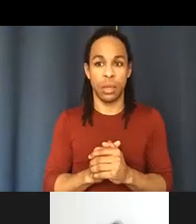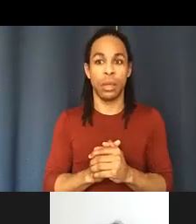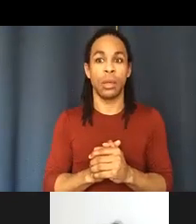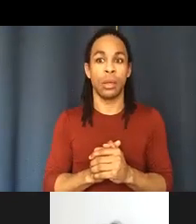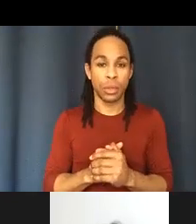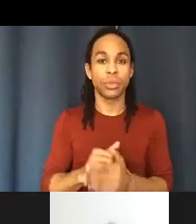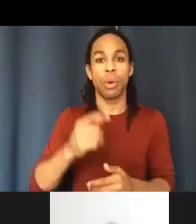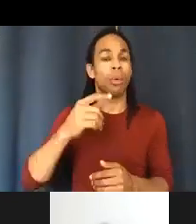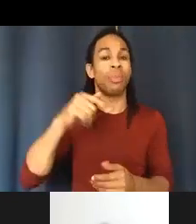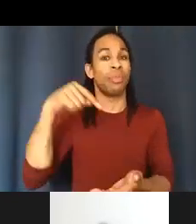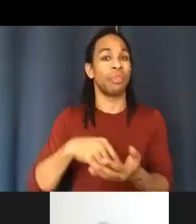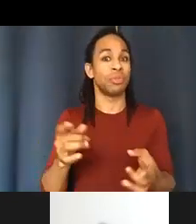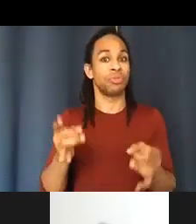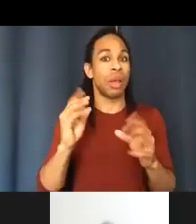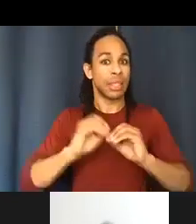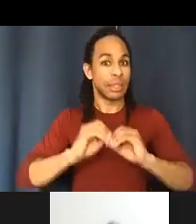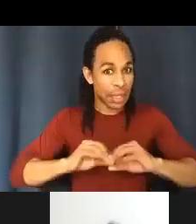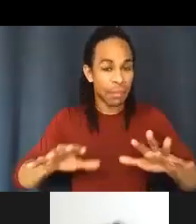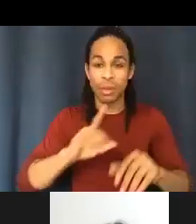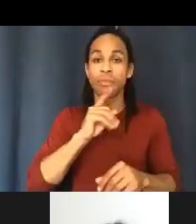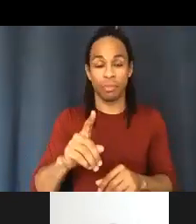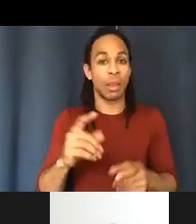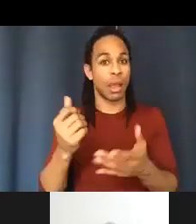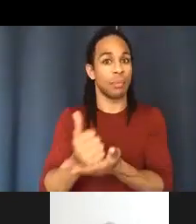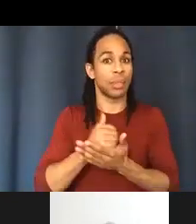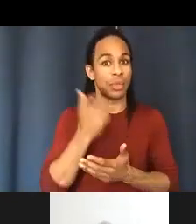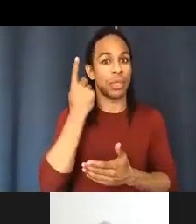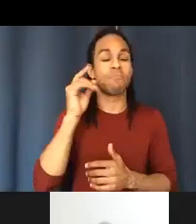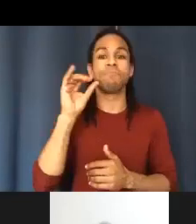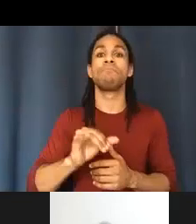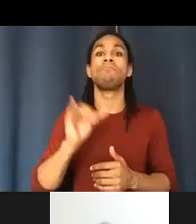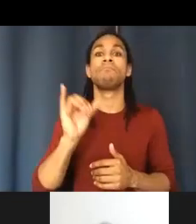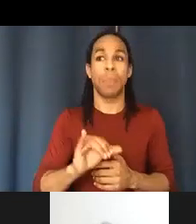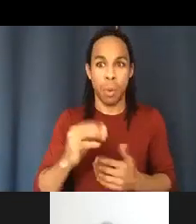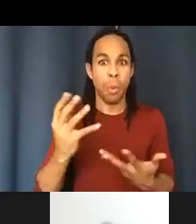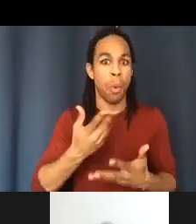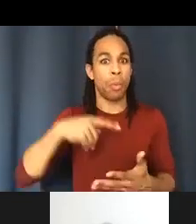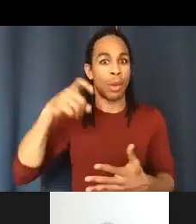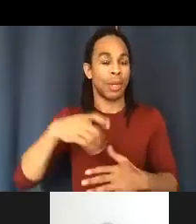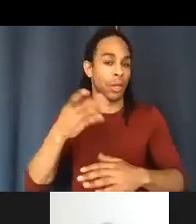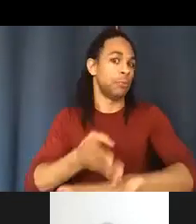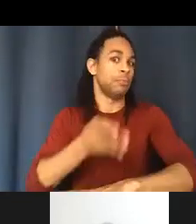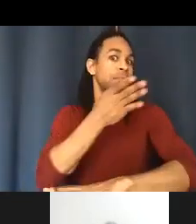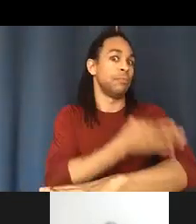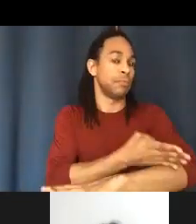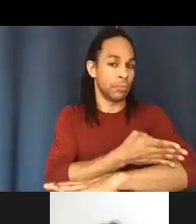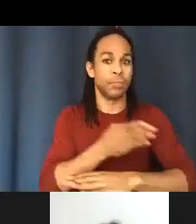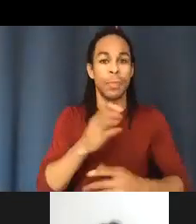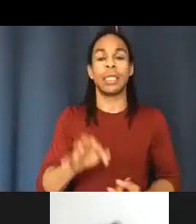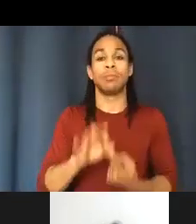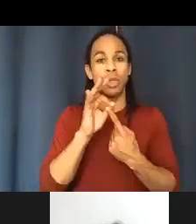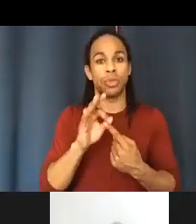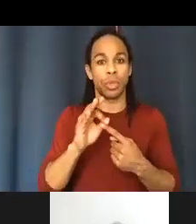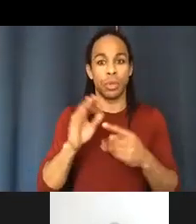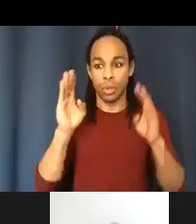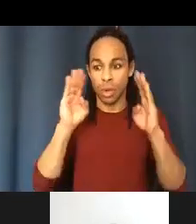justice would require a strengthened system in terms of gender structurally. Then at